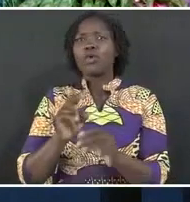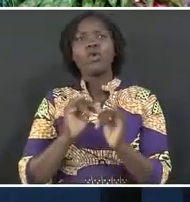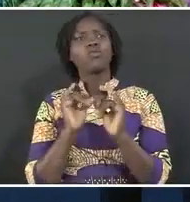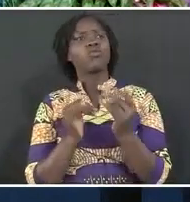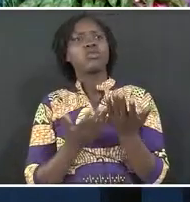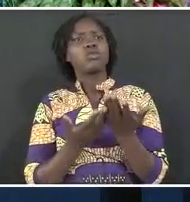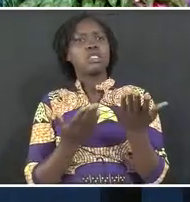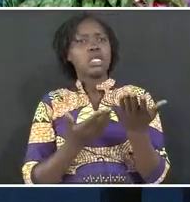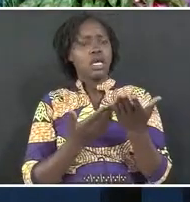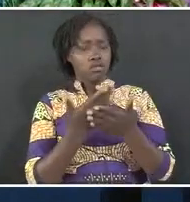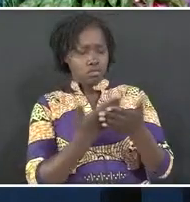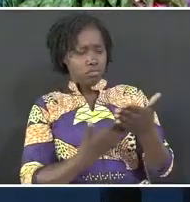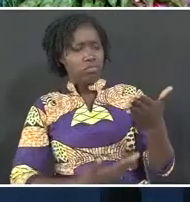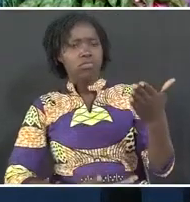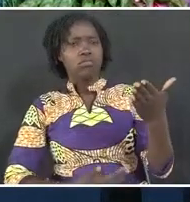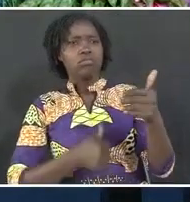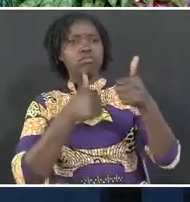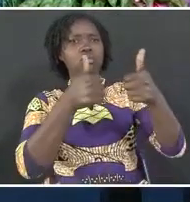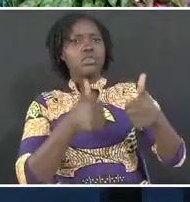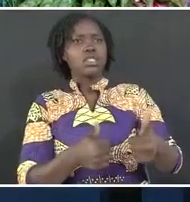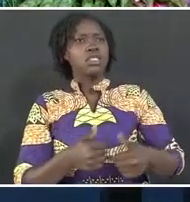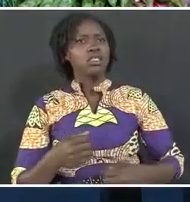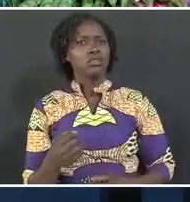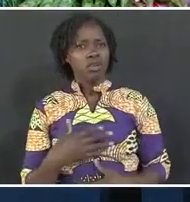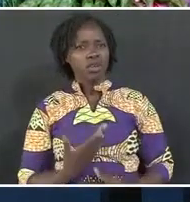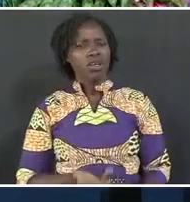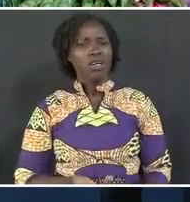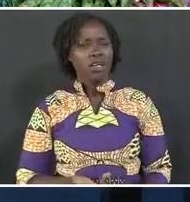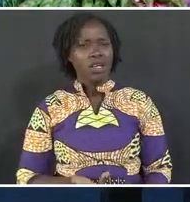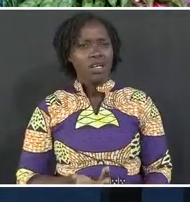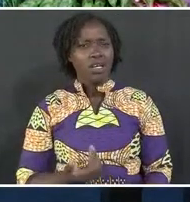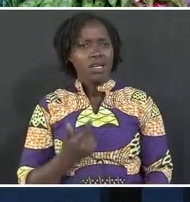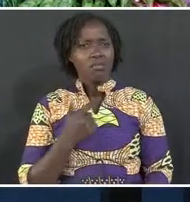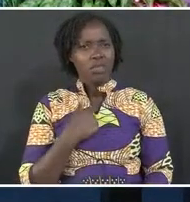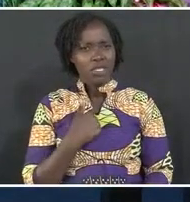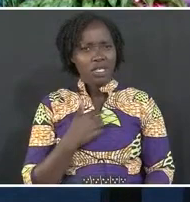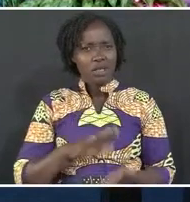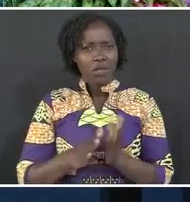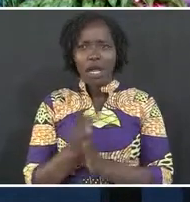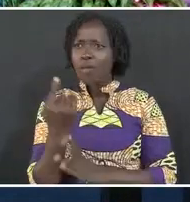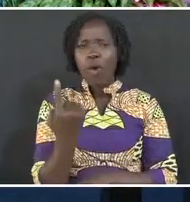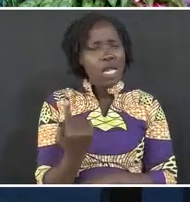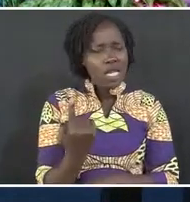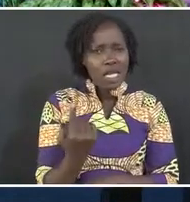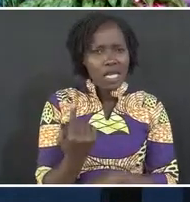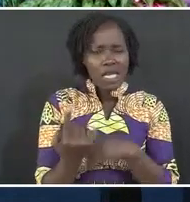my name reading evangelist, I was like, what? When did I become one?